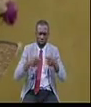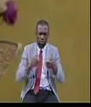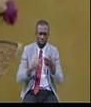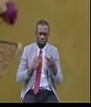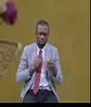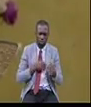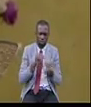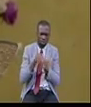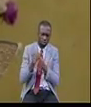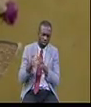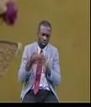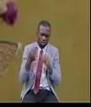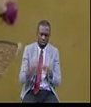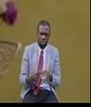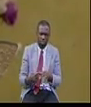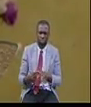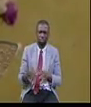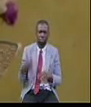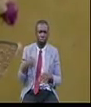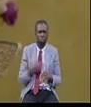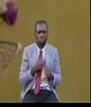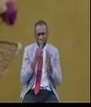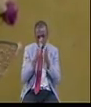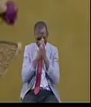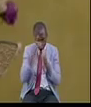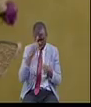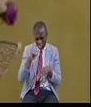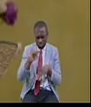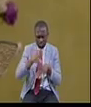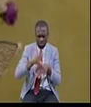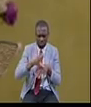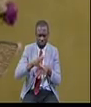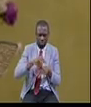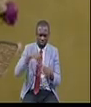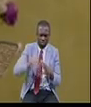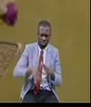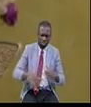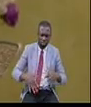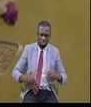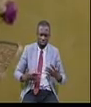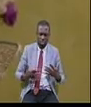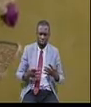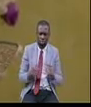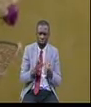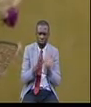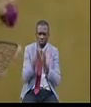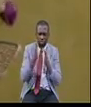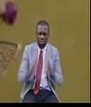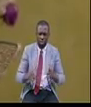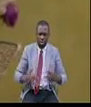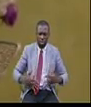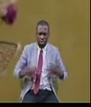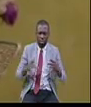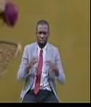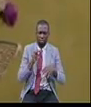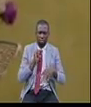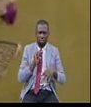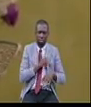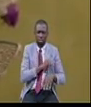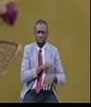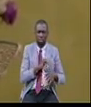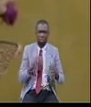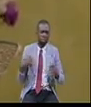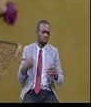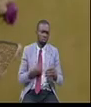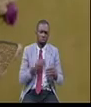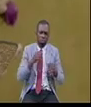pray for the church, that this church, Deeper Christian Life Ministry, will continue to stand in the truth, in sound